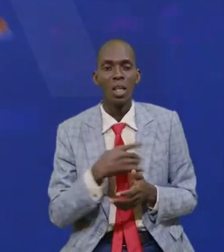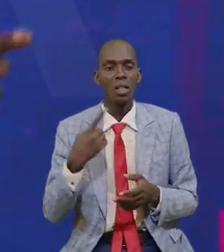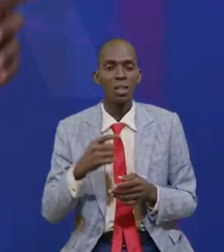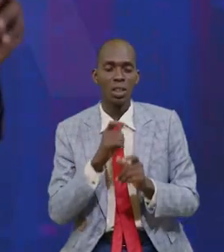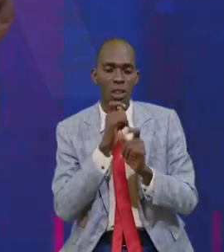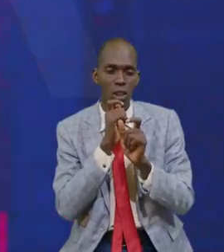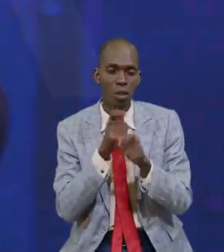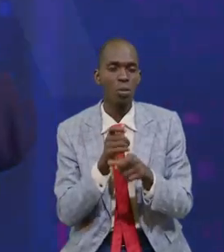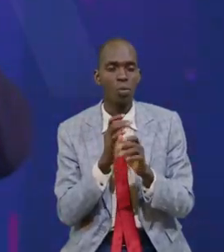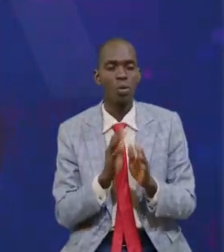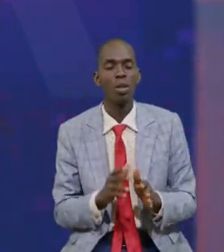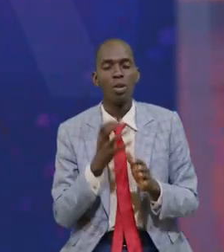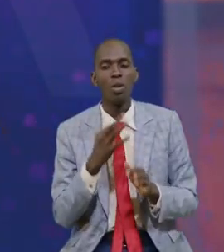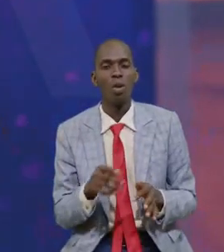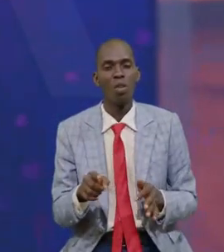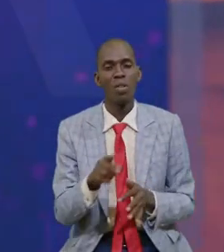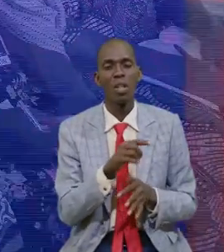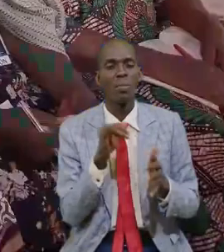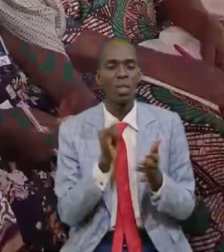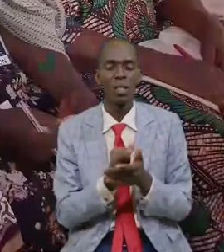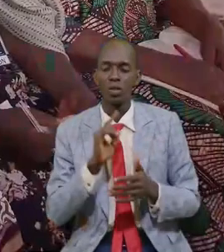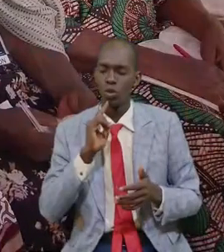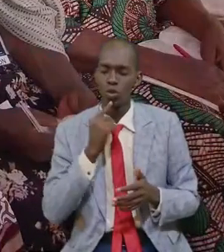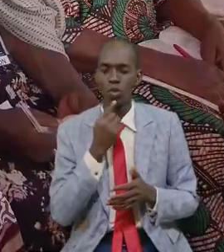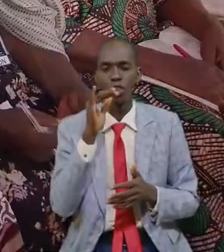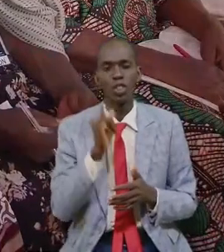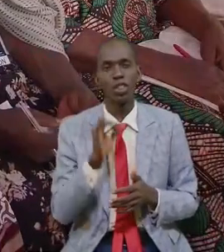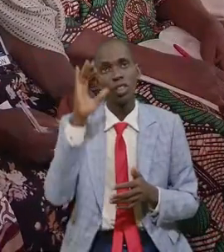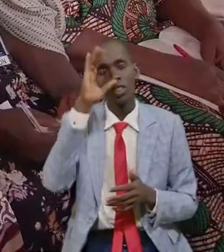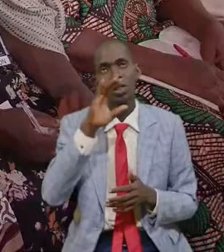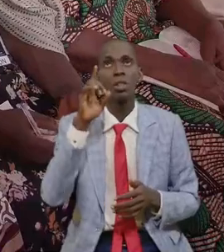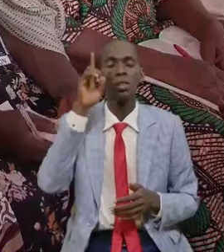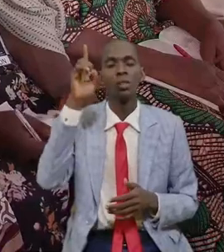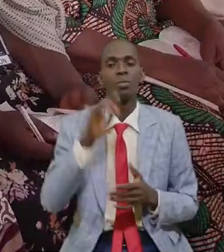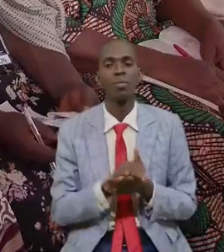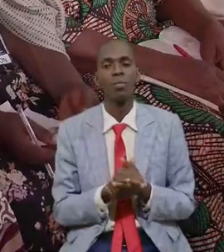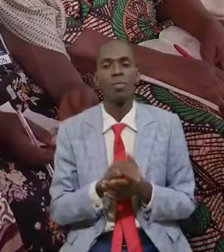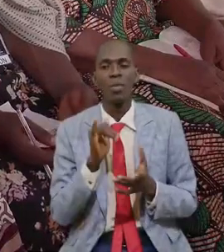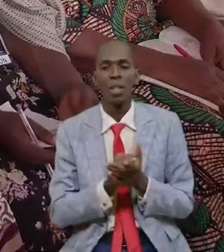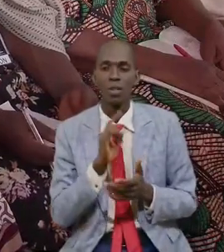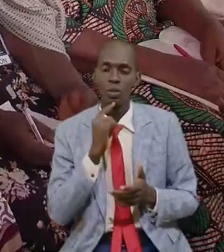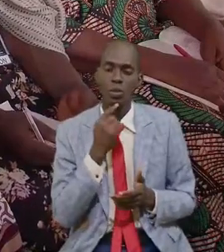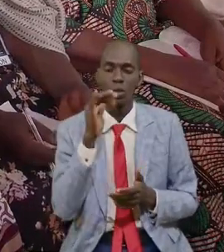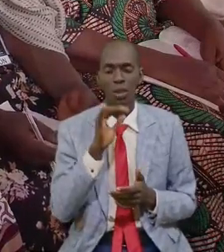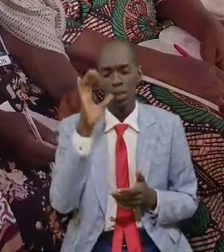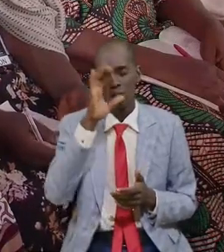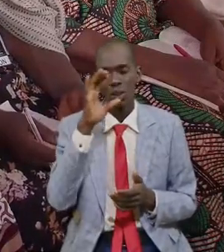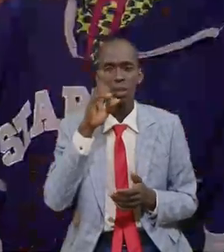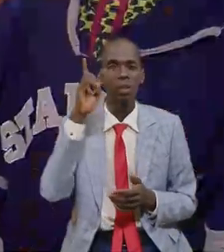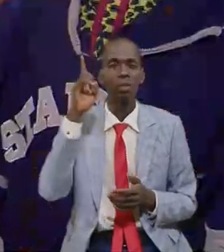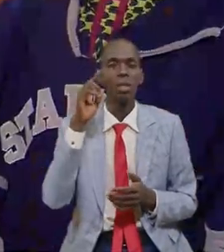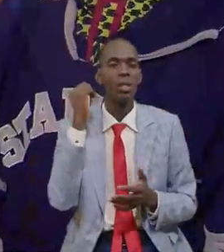of them that diligently seek him. That diligently seek him.